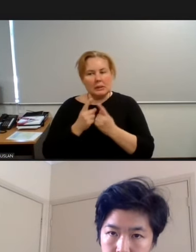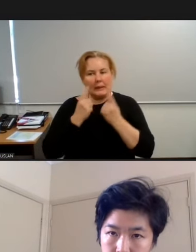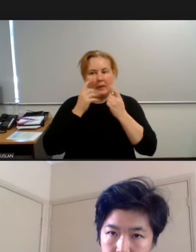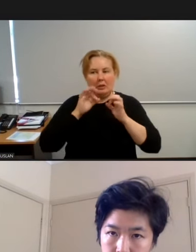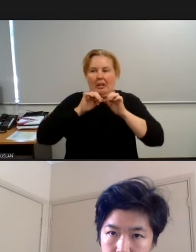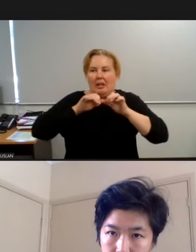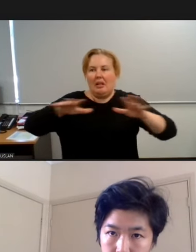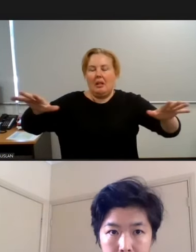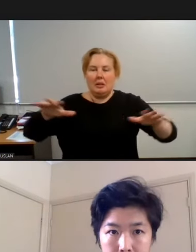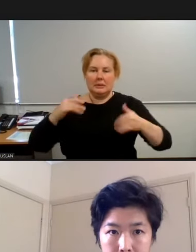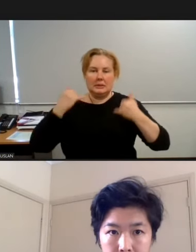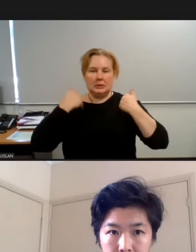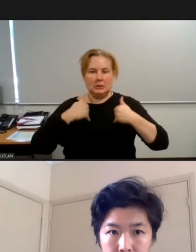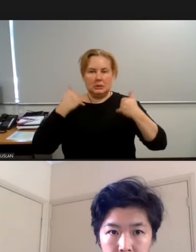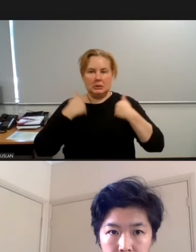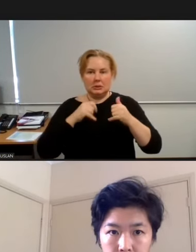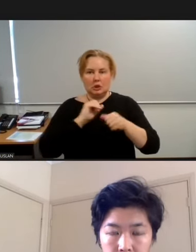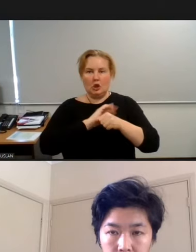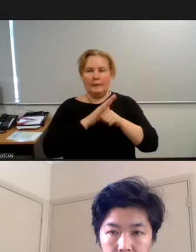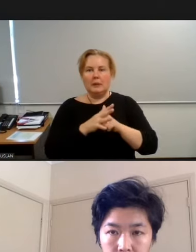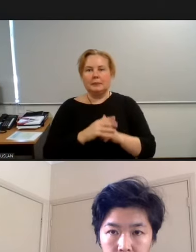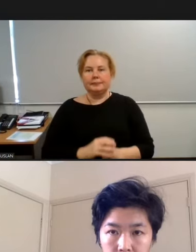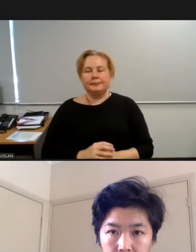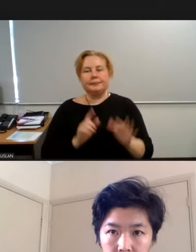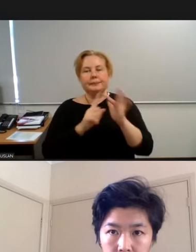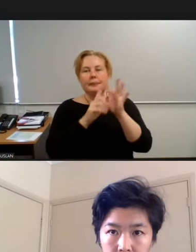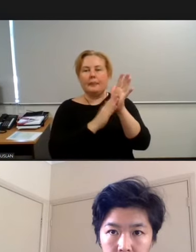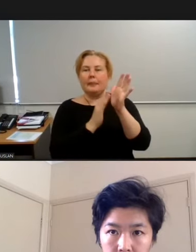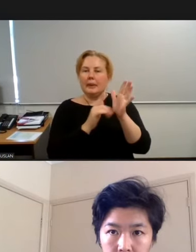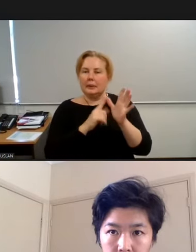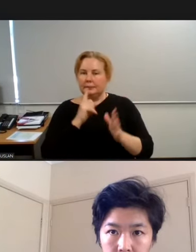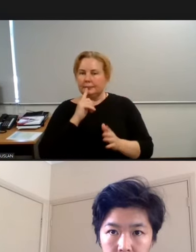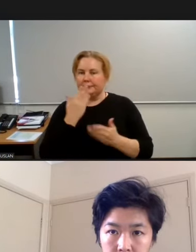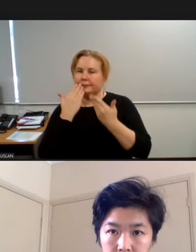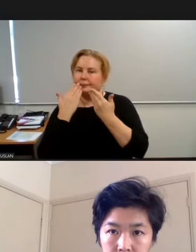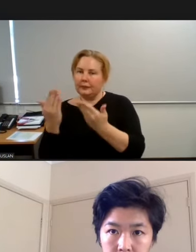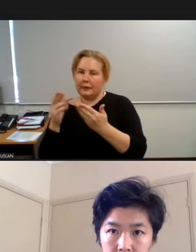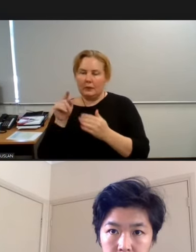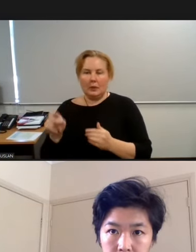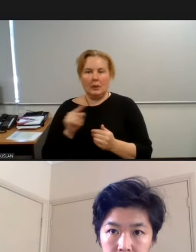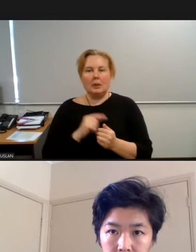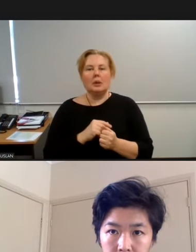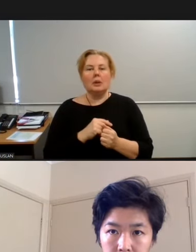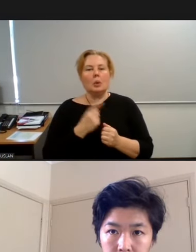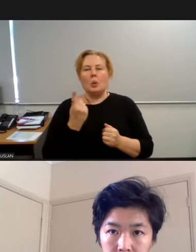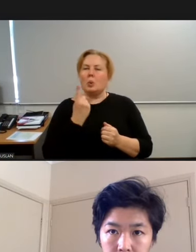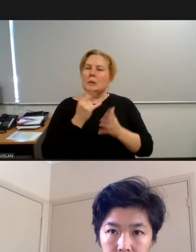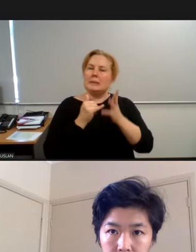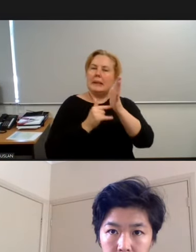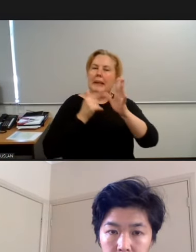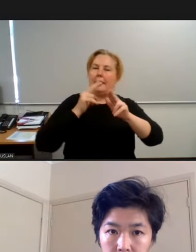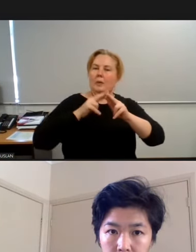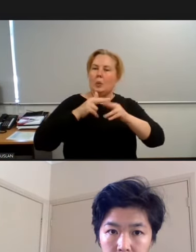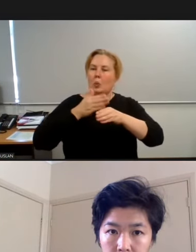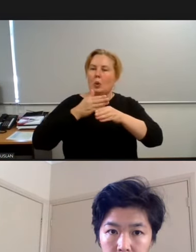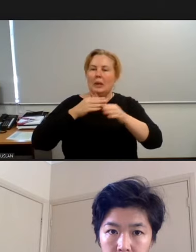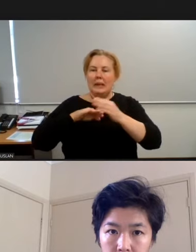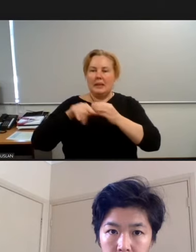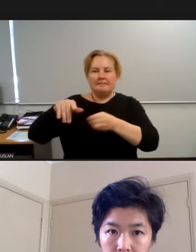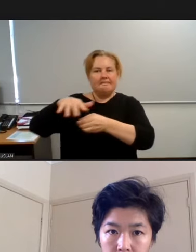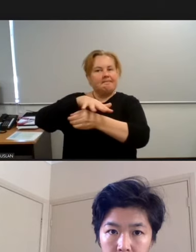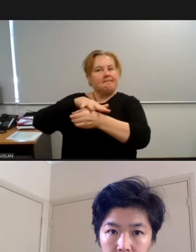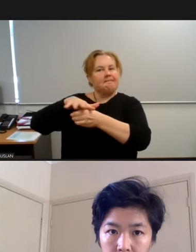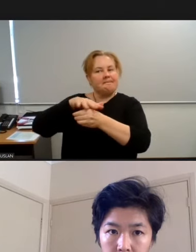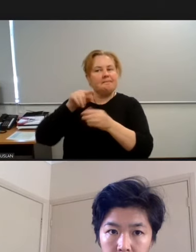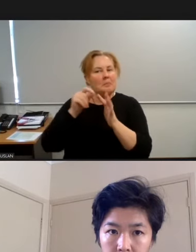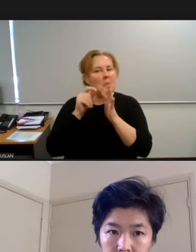of community service, staff from community service organisations that are working within hotspots, does the Department of Health or